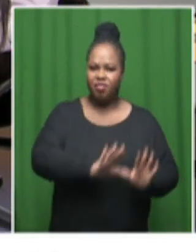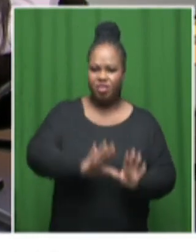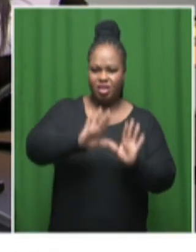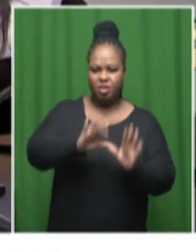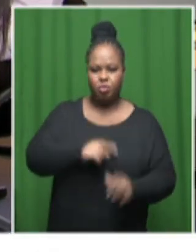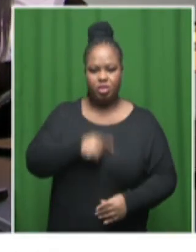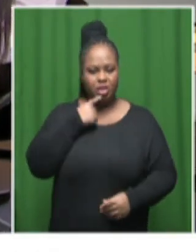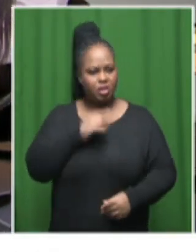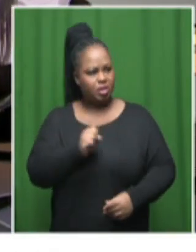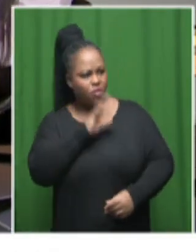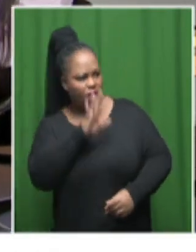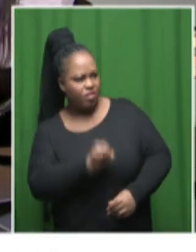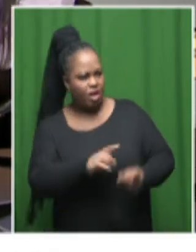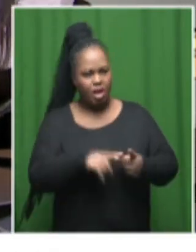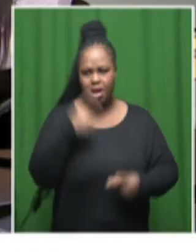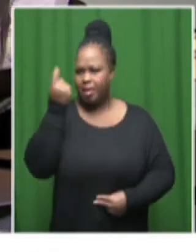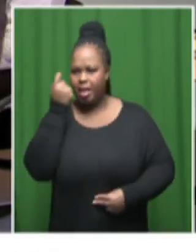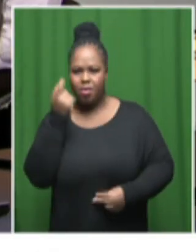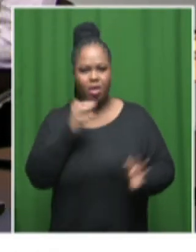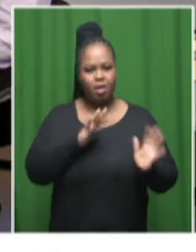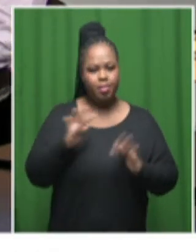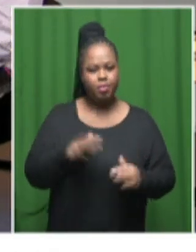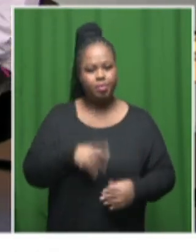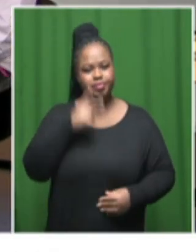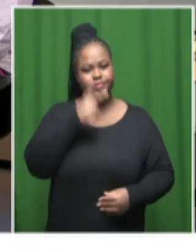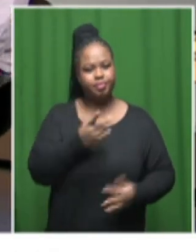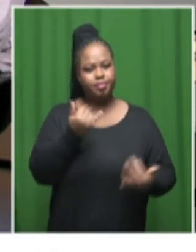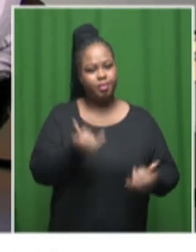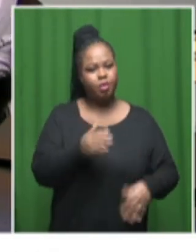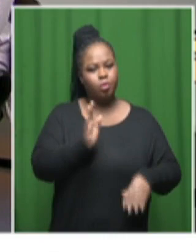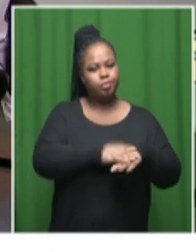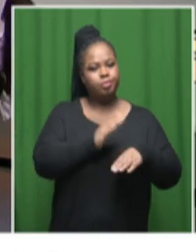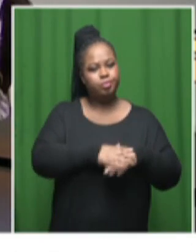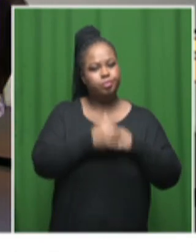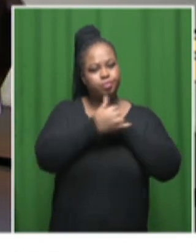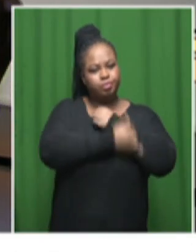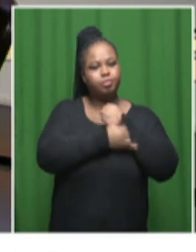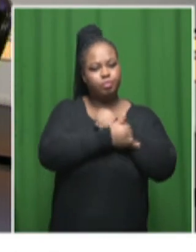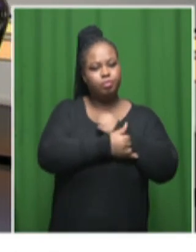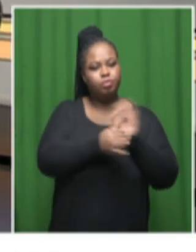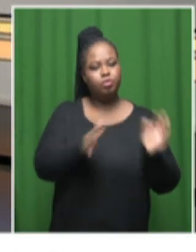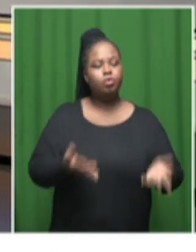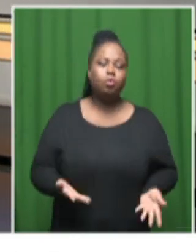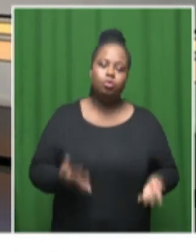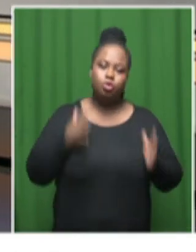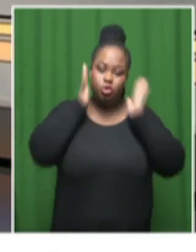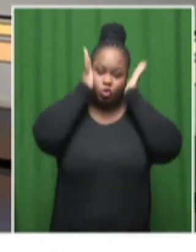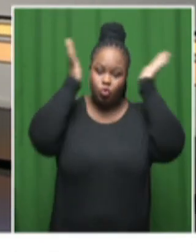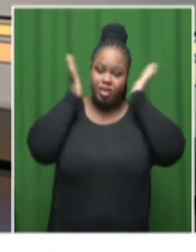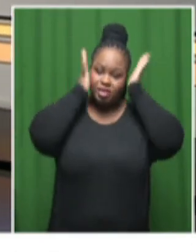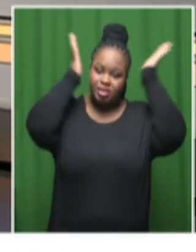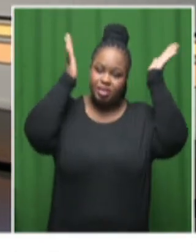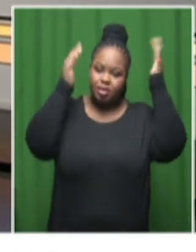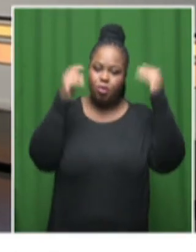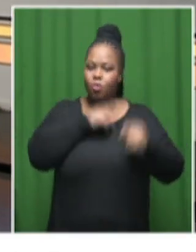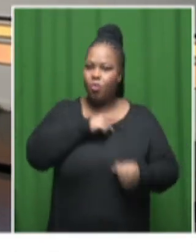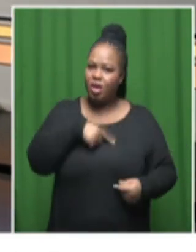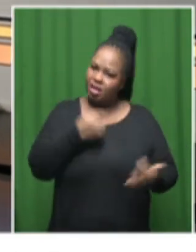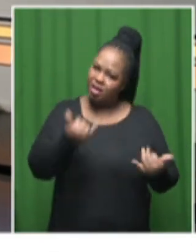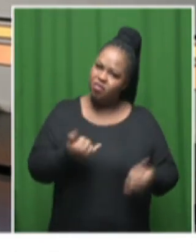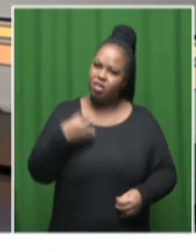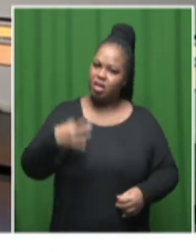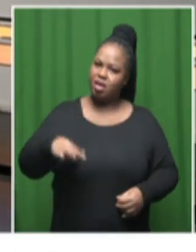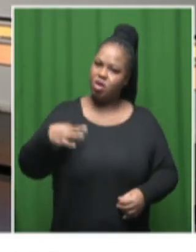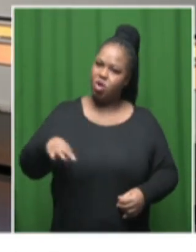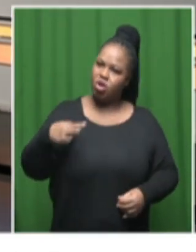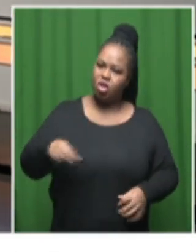South Africa, oh, Malawi. And we're really just seeing a lot of the countries coming through as you speak about Eswatini. And really, this does give hope to the young girls all